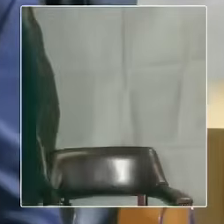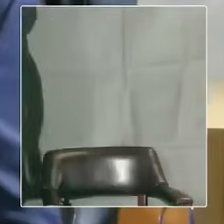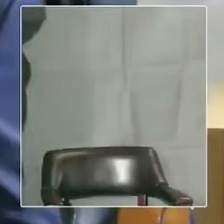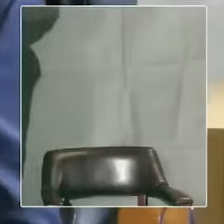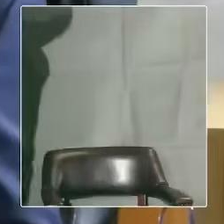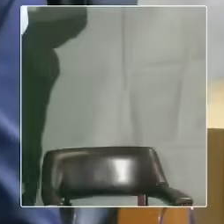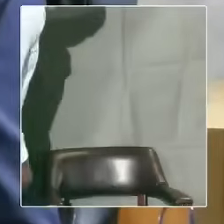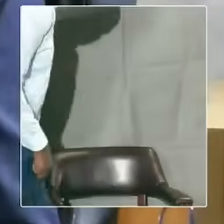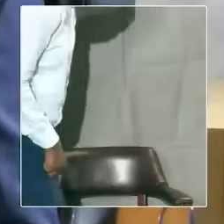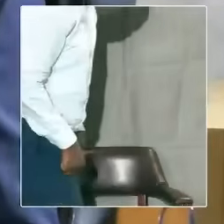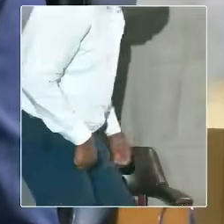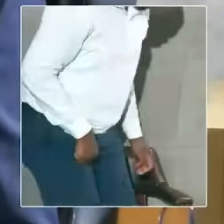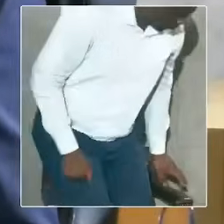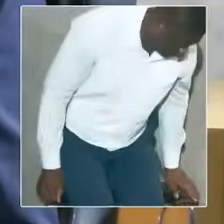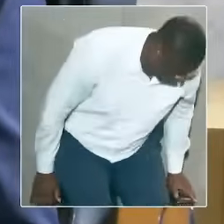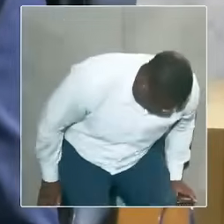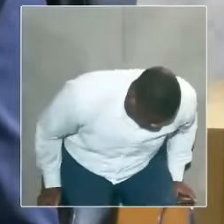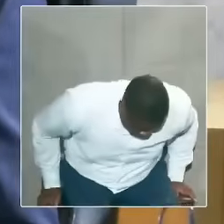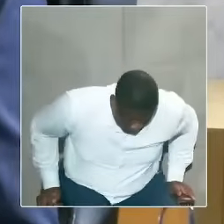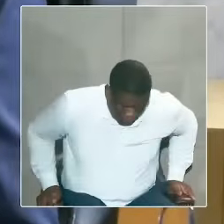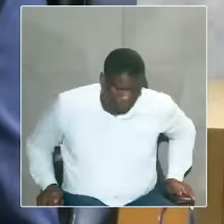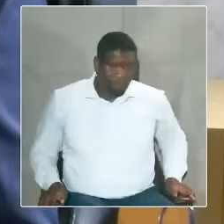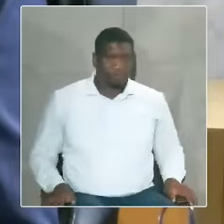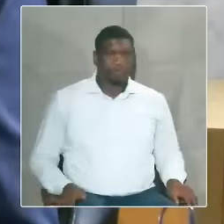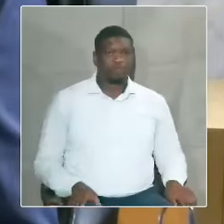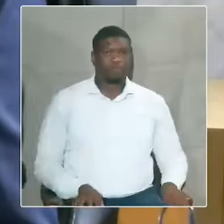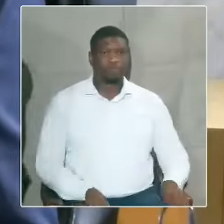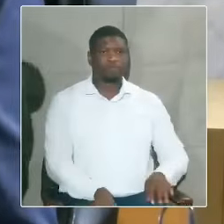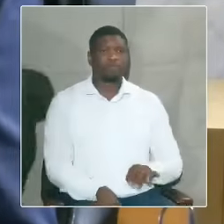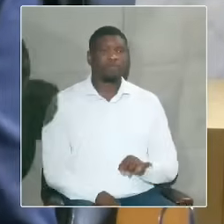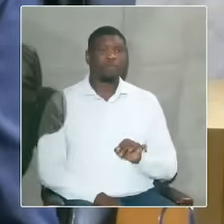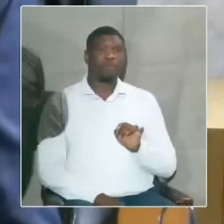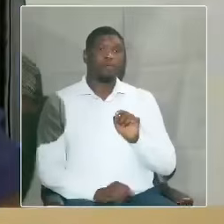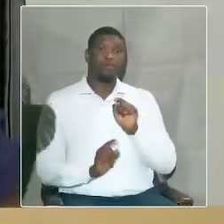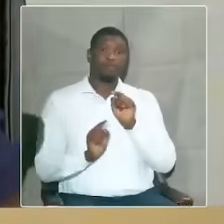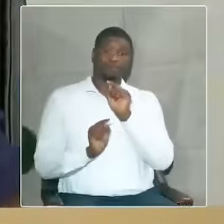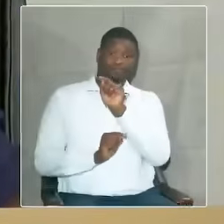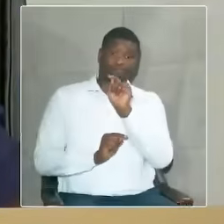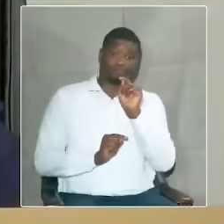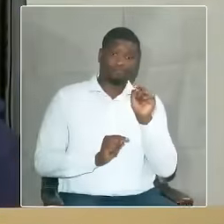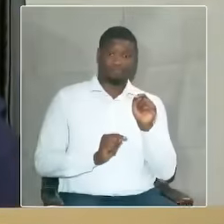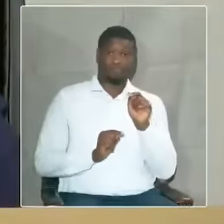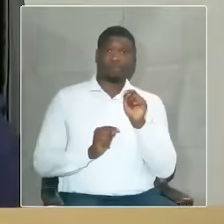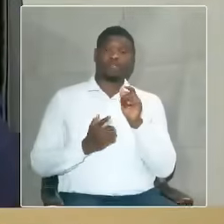Is this specific individuals or is it a generic term?